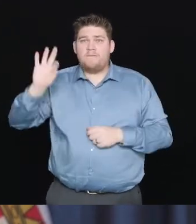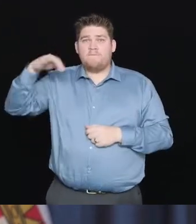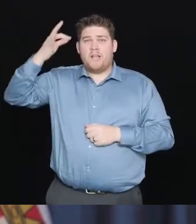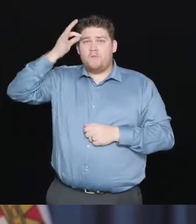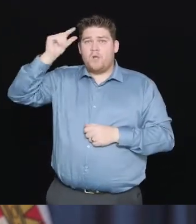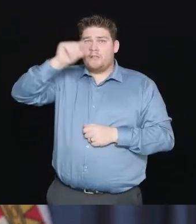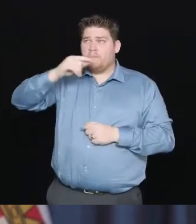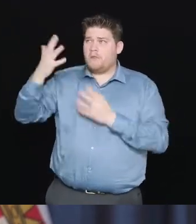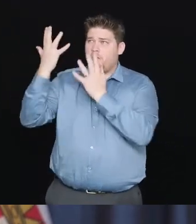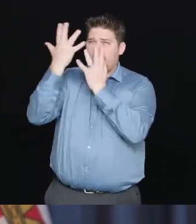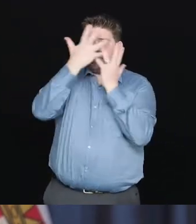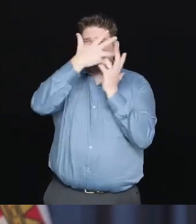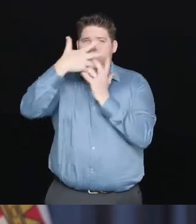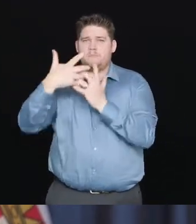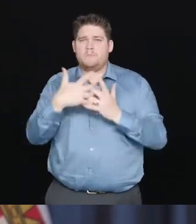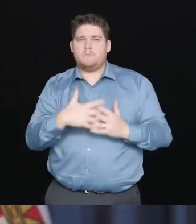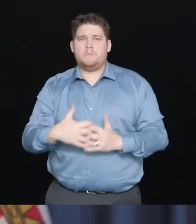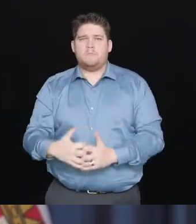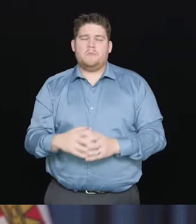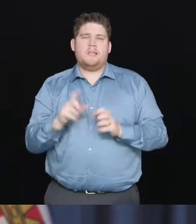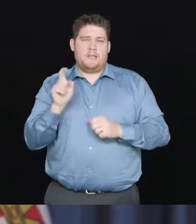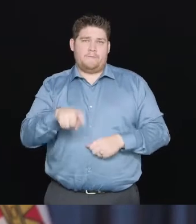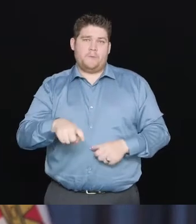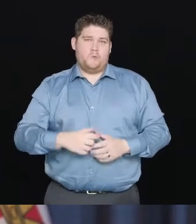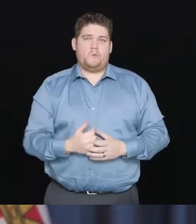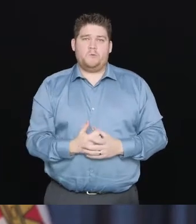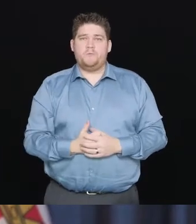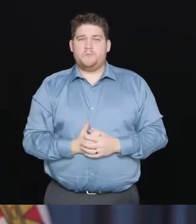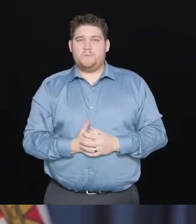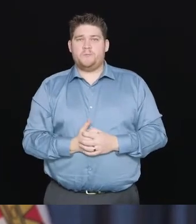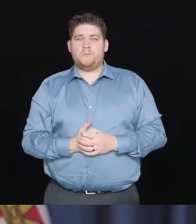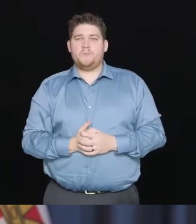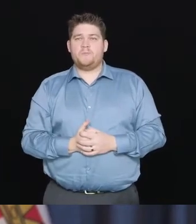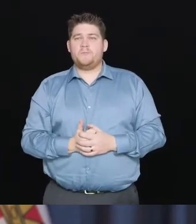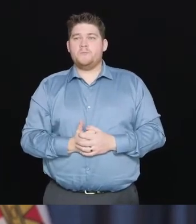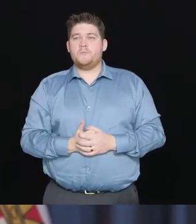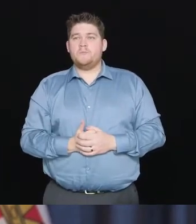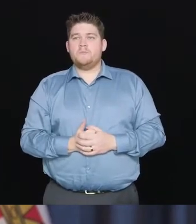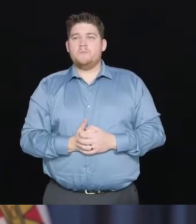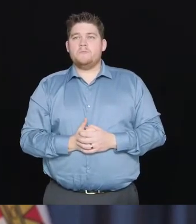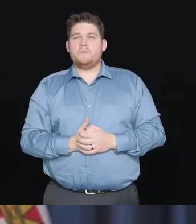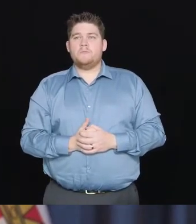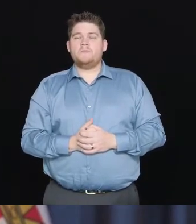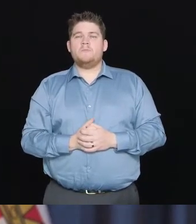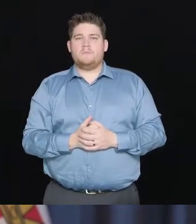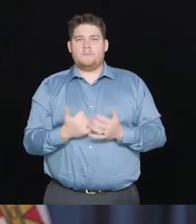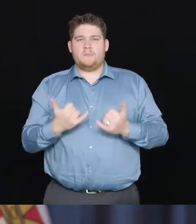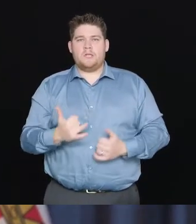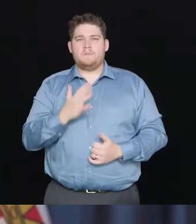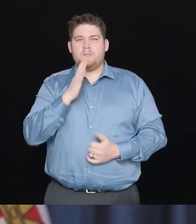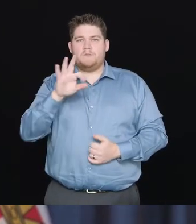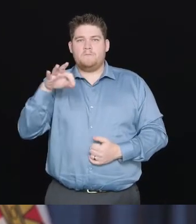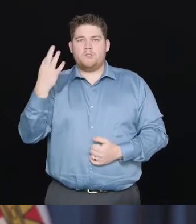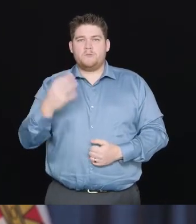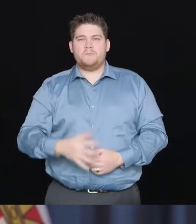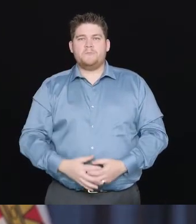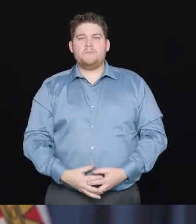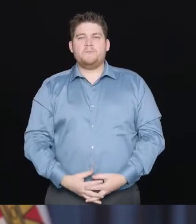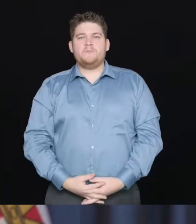wait, one more thing, just a few words in French. Nous avons 166 nouveaux cas de COVID-19 aujourd'hui, pour un total